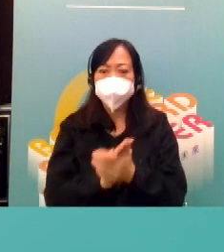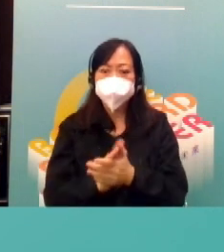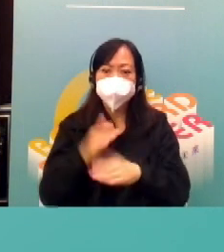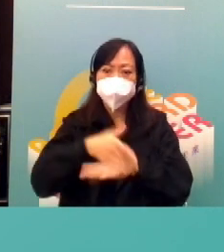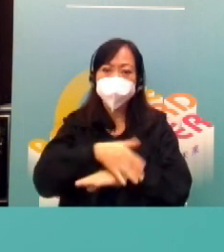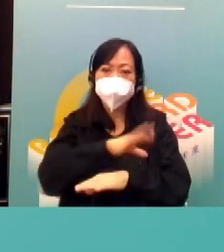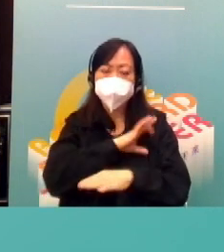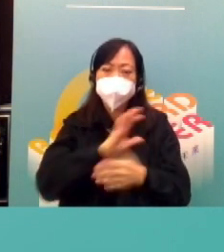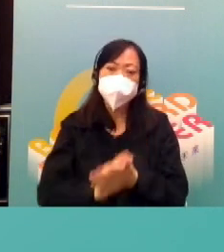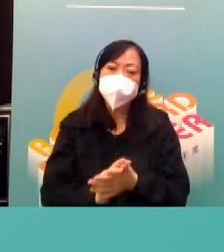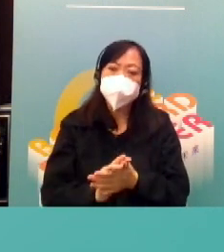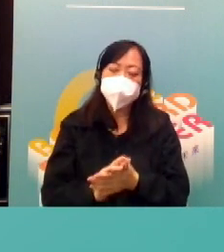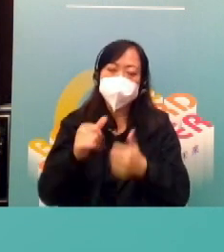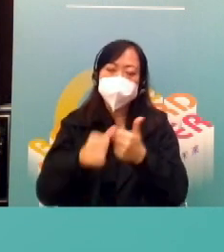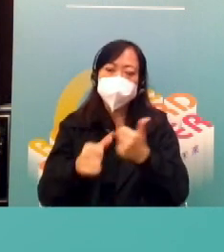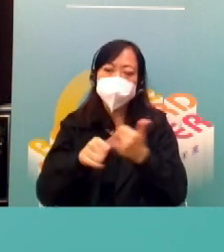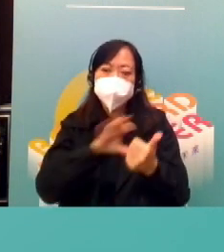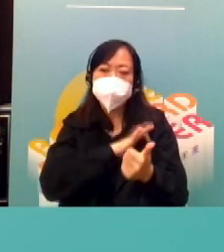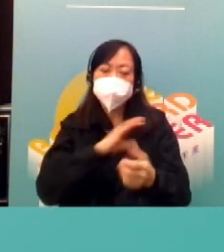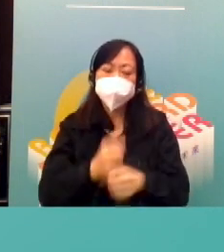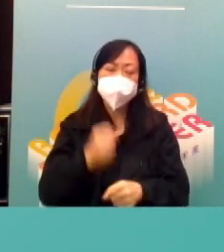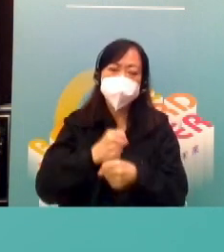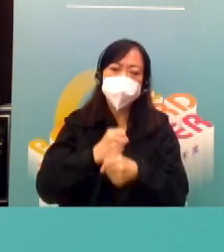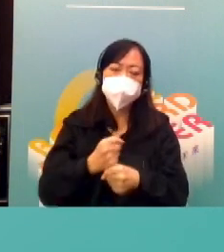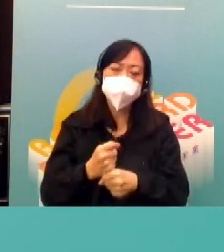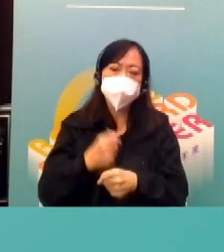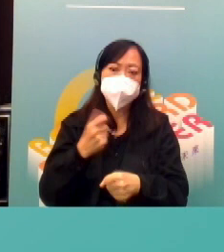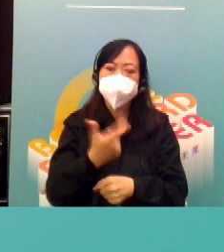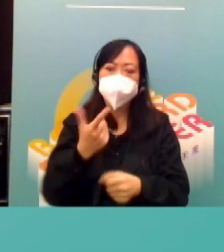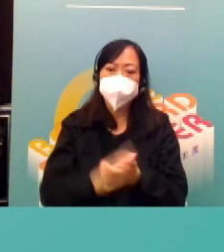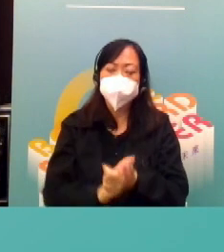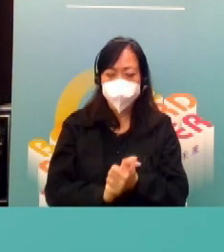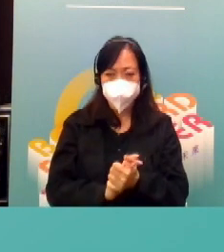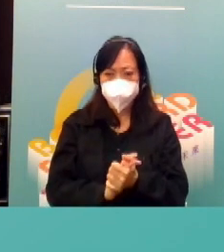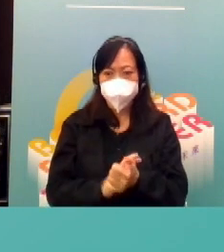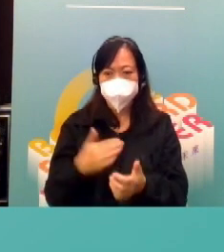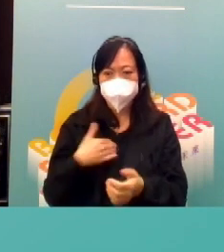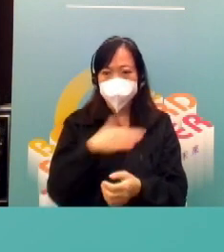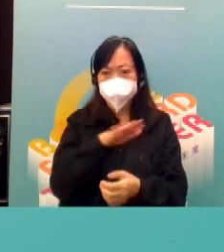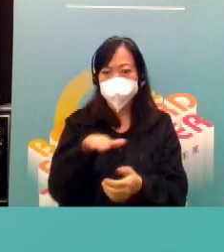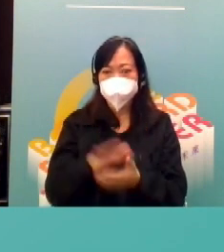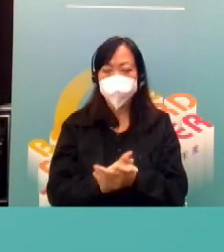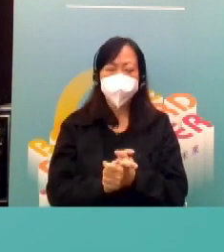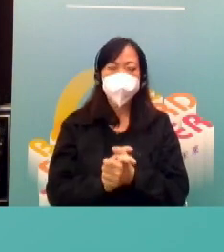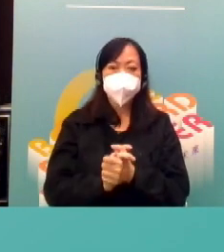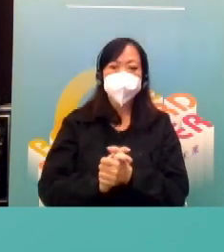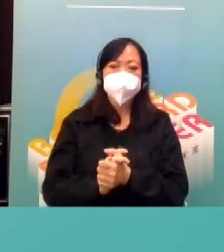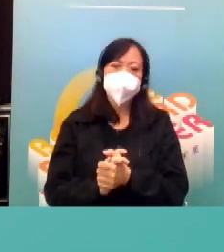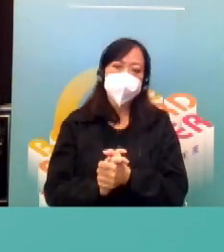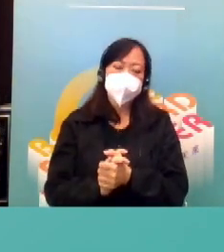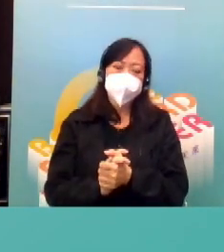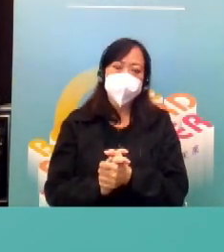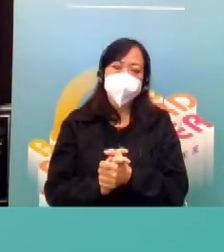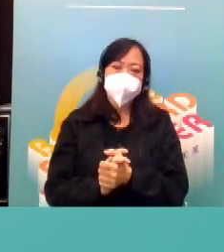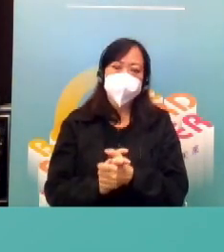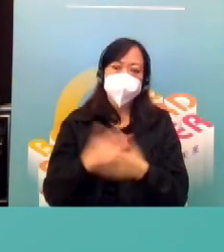that platform where they can share, learn from each other, and if you like, take this movement from the margins to the mainstream. I will stop